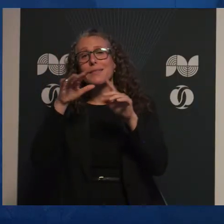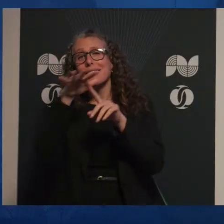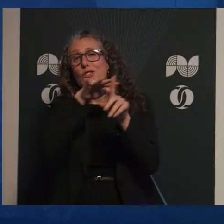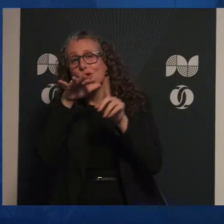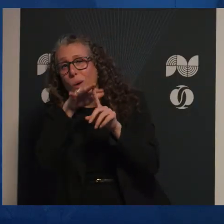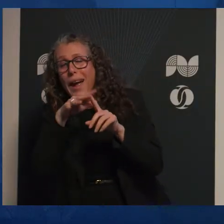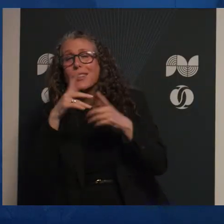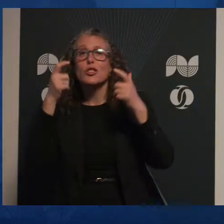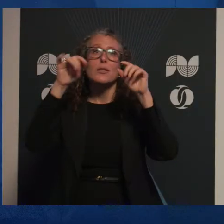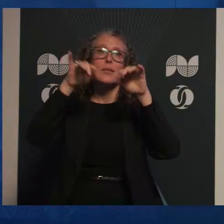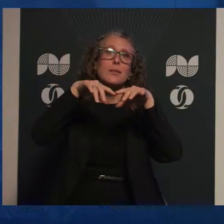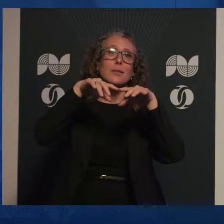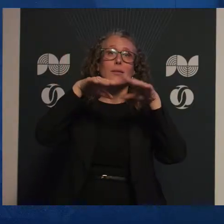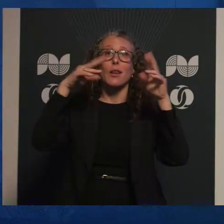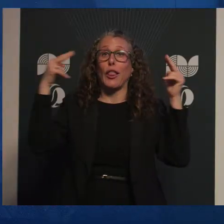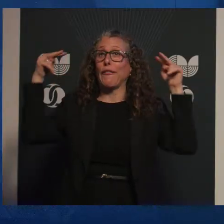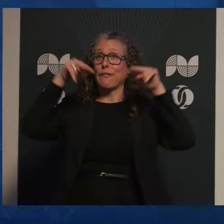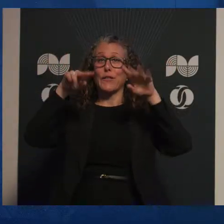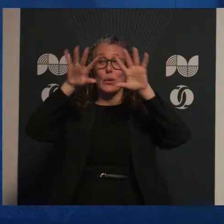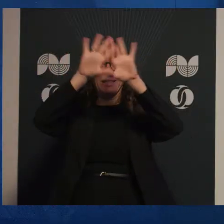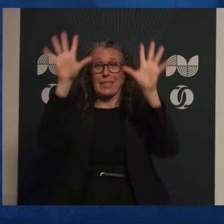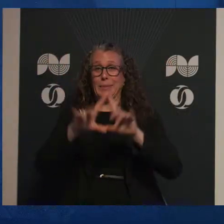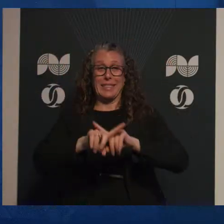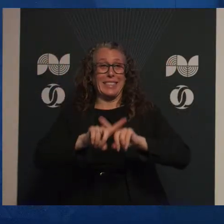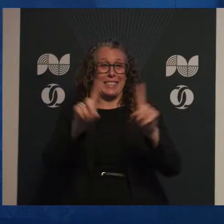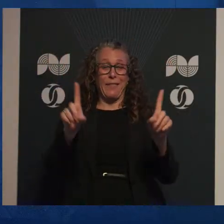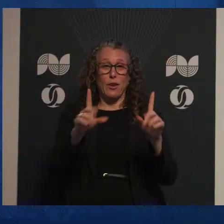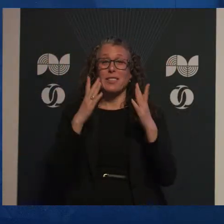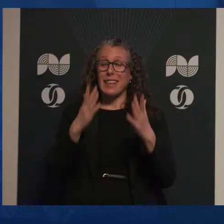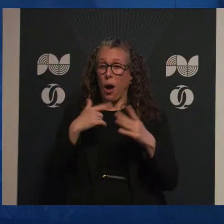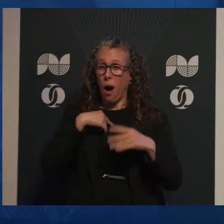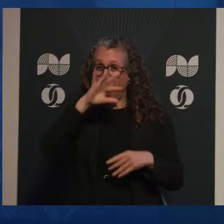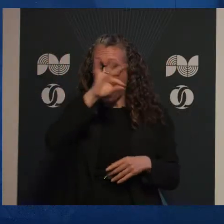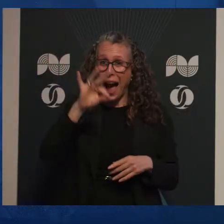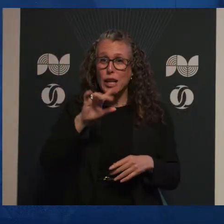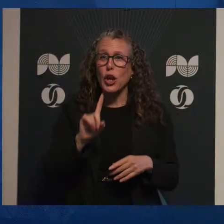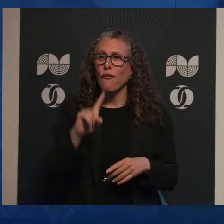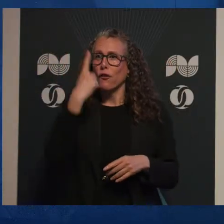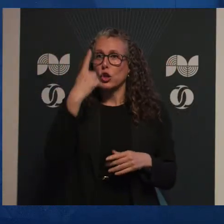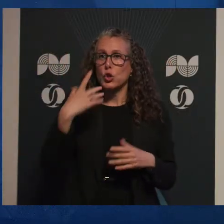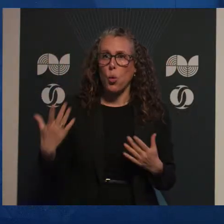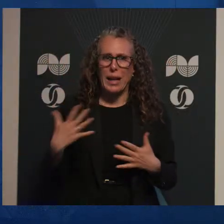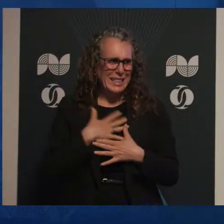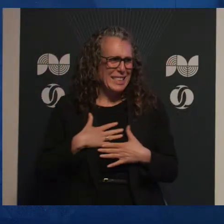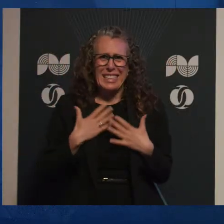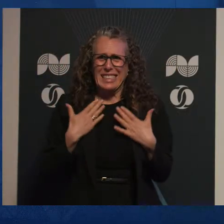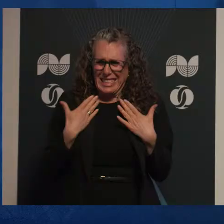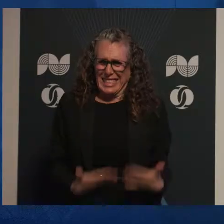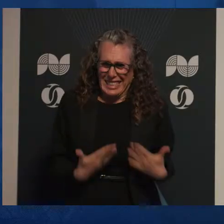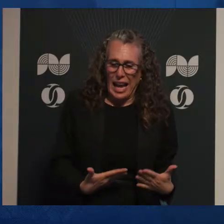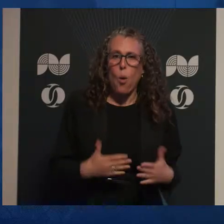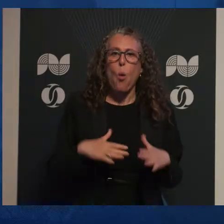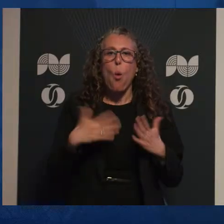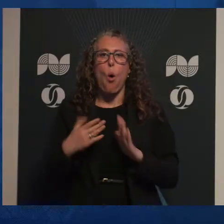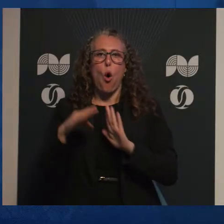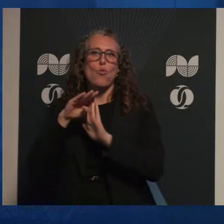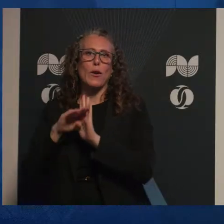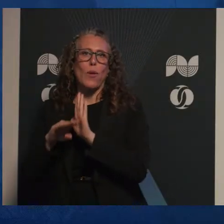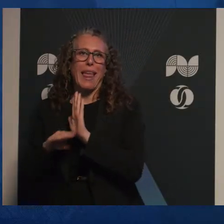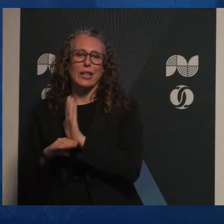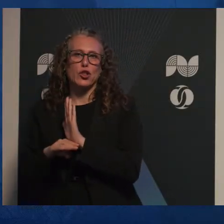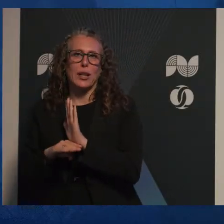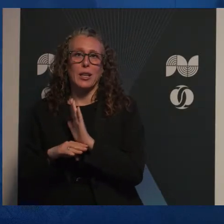different frameworks. What comes first, the sense of urgency or the regulation? What is the strategy